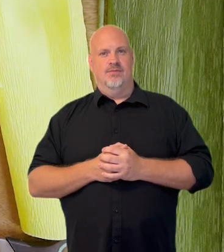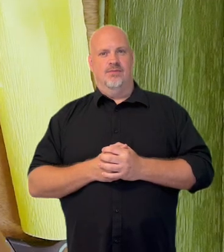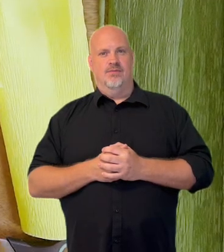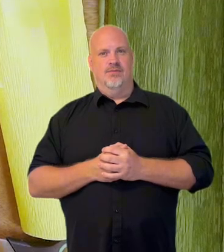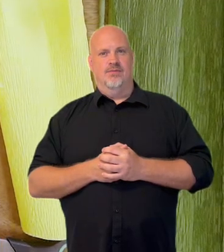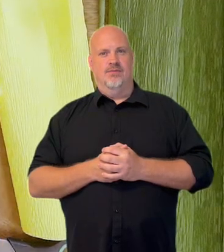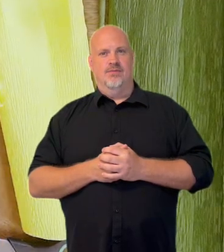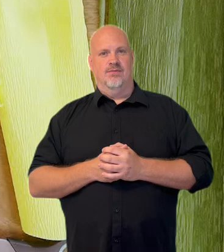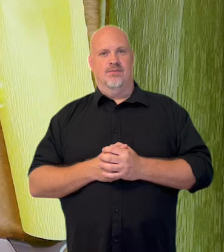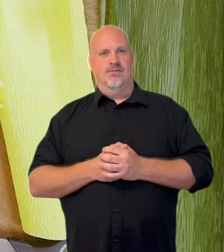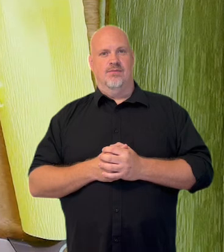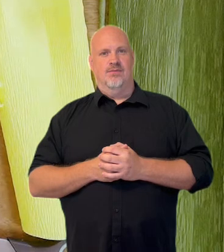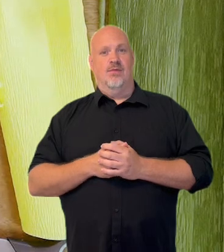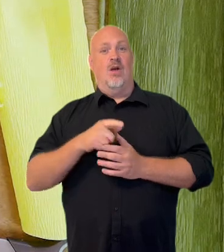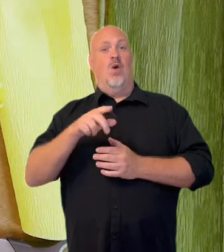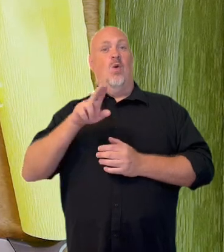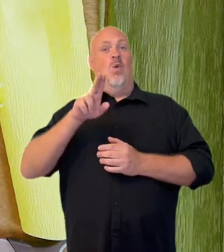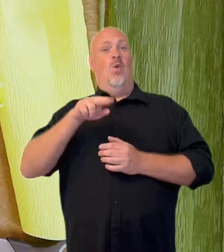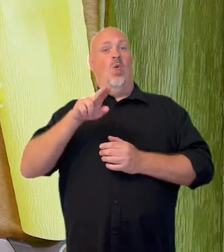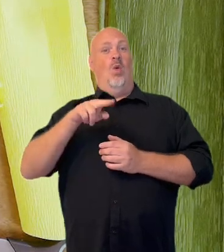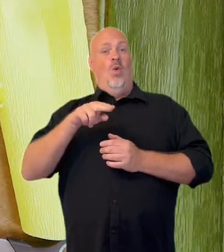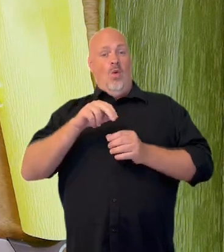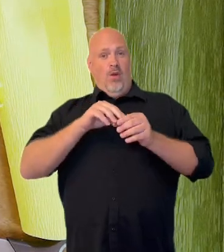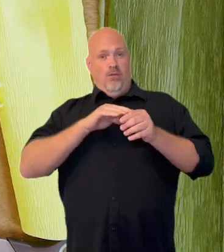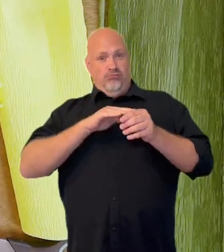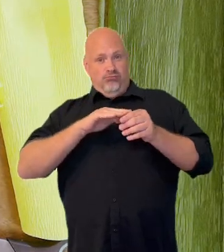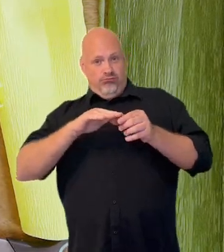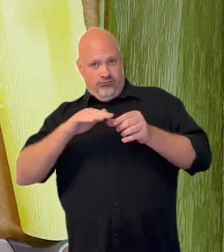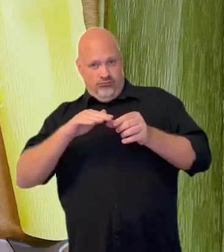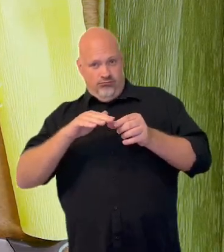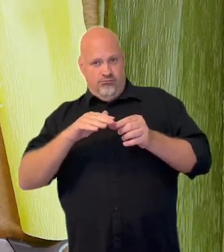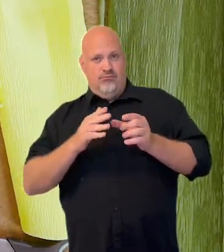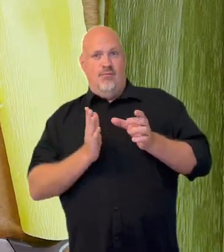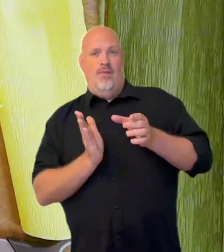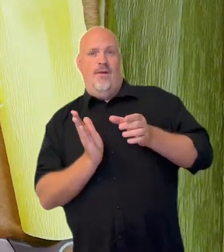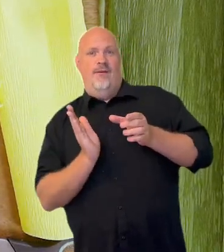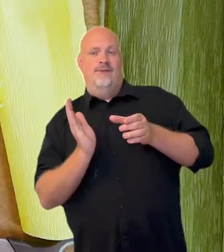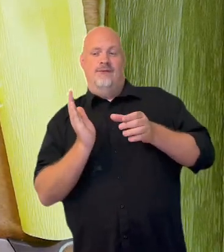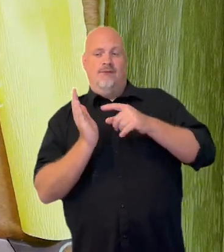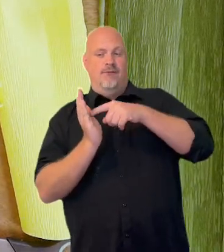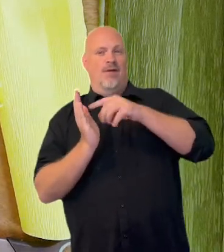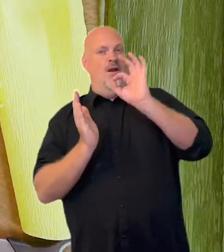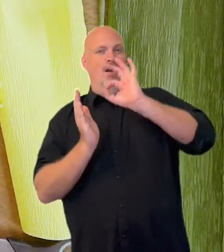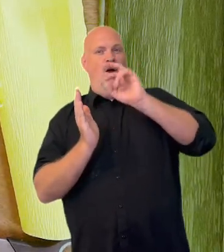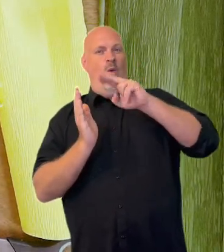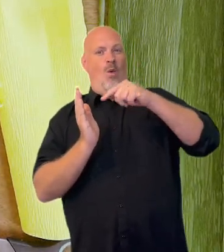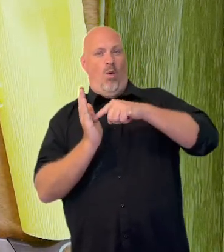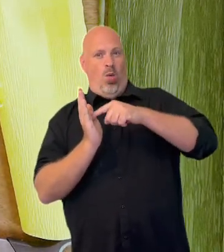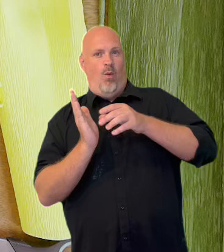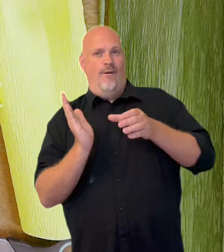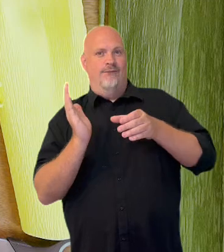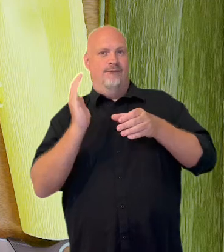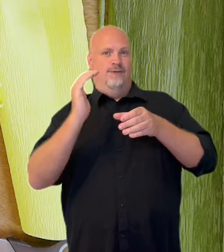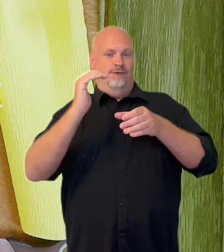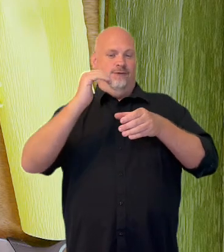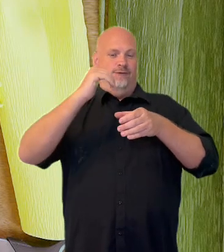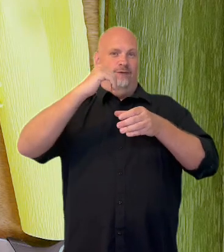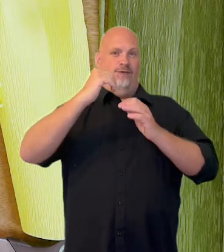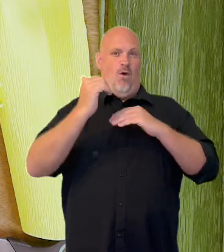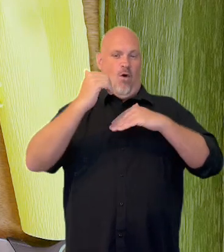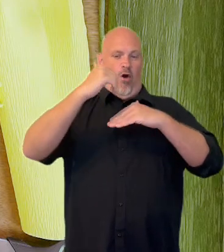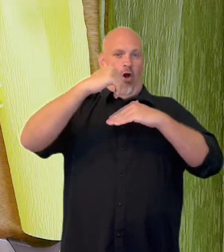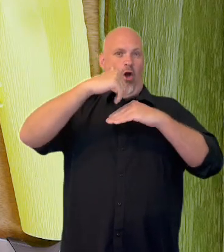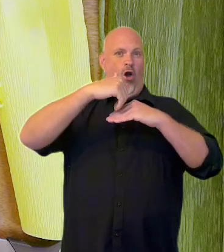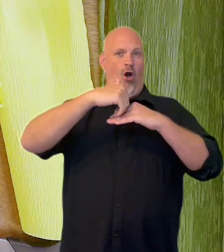And once you spread the glue, you then want to fold over the non-glue side on top of the